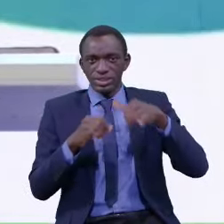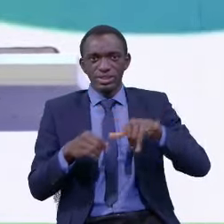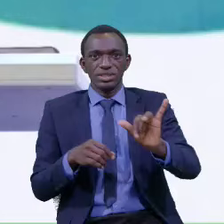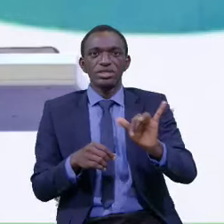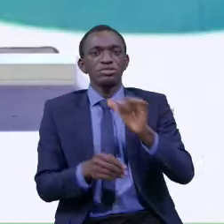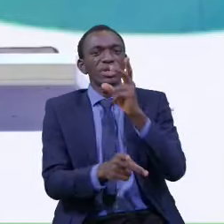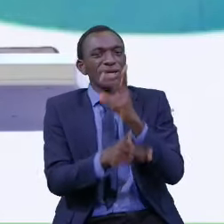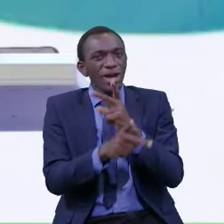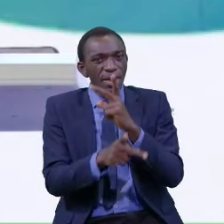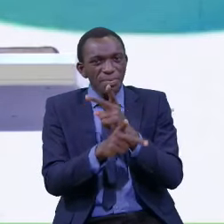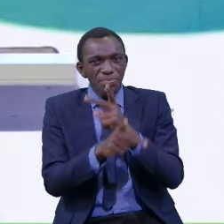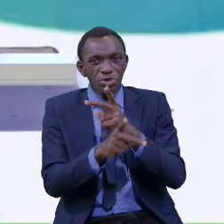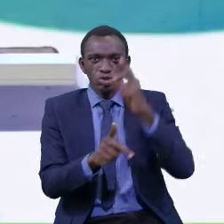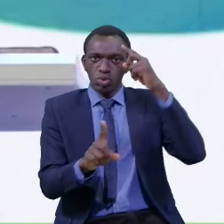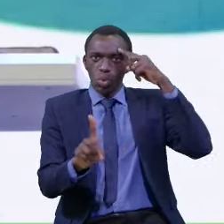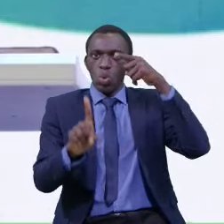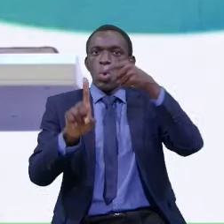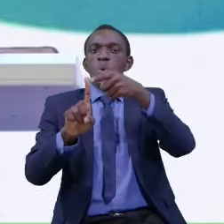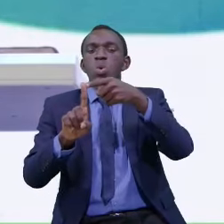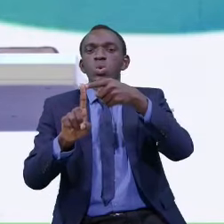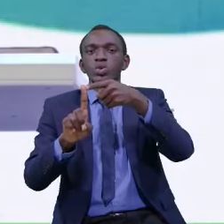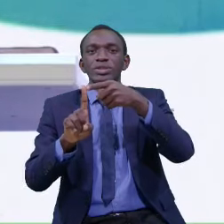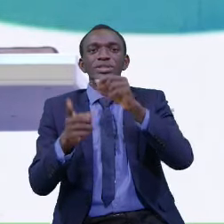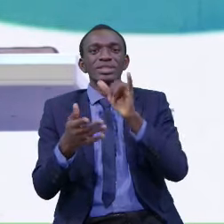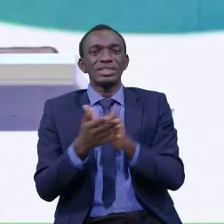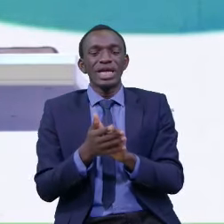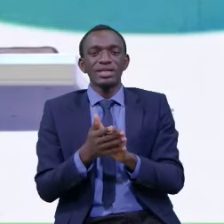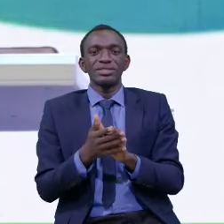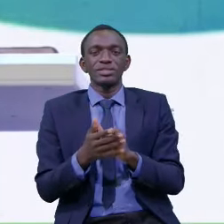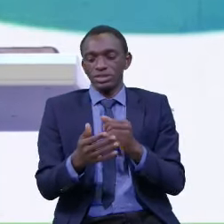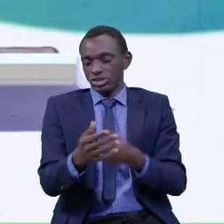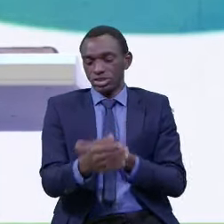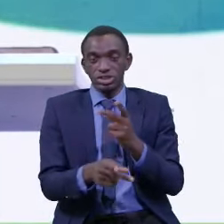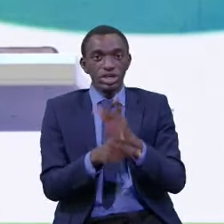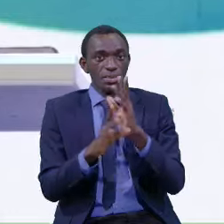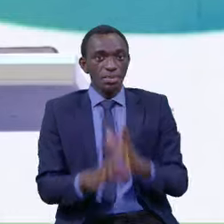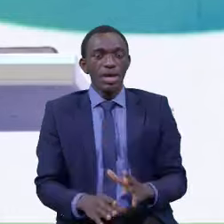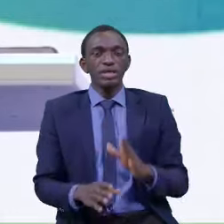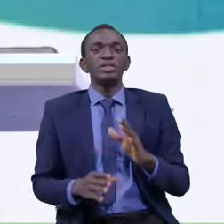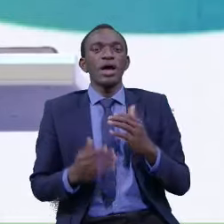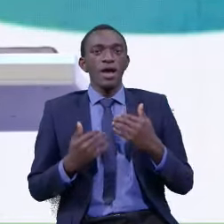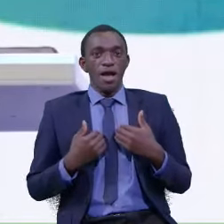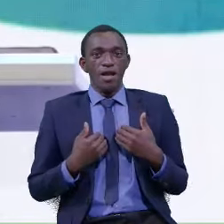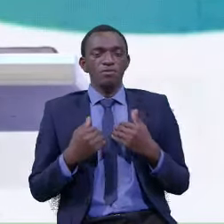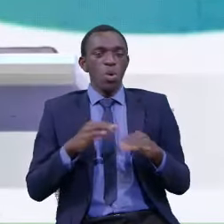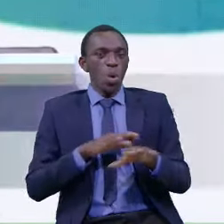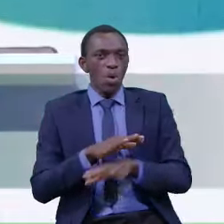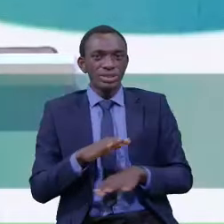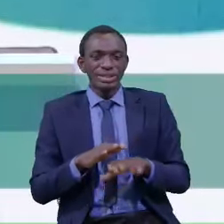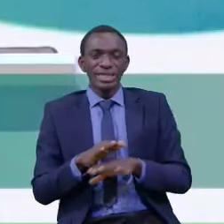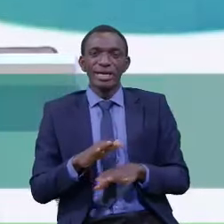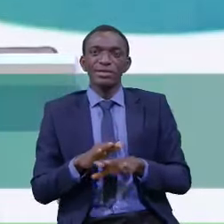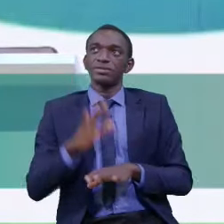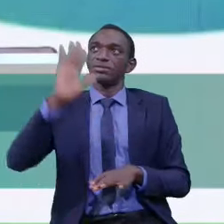Sustained goals by shepherds, by subjects, under his